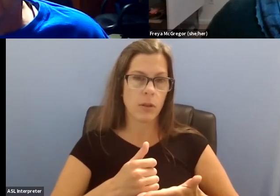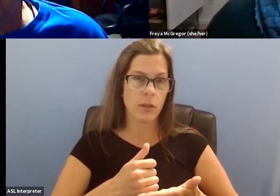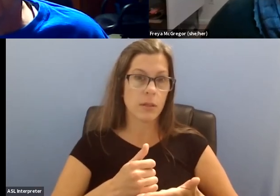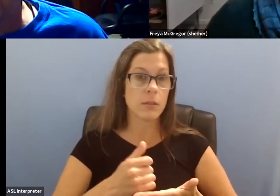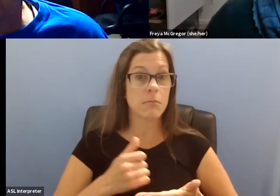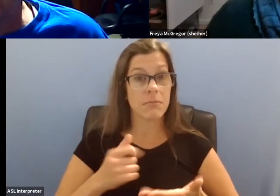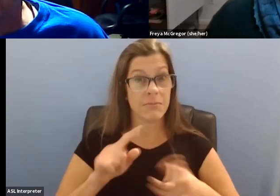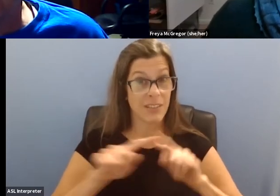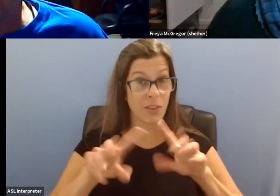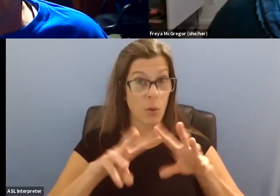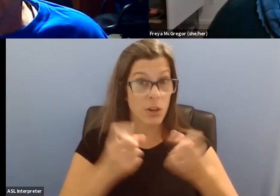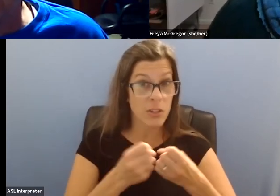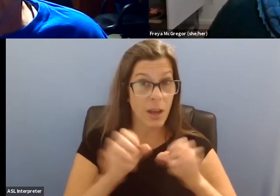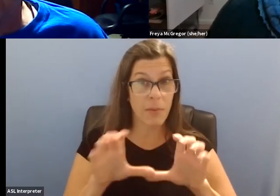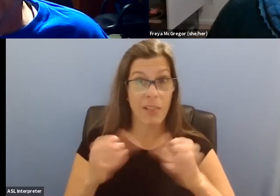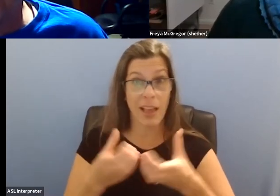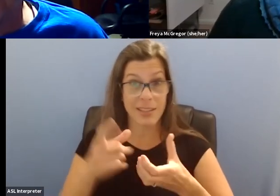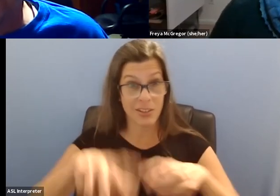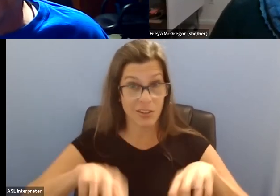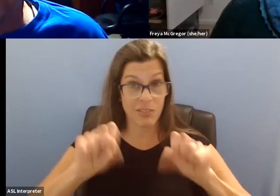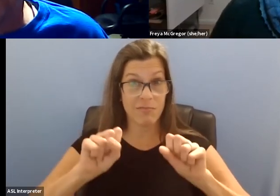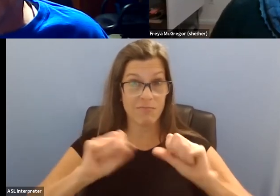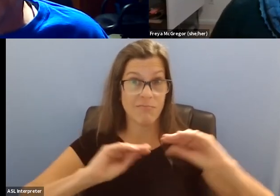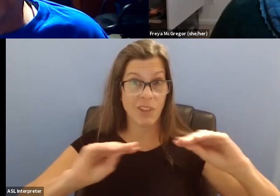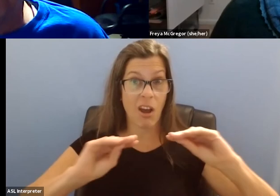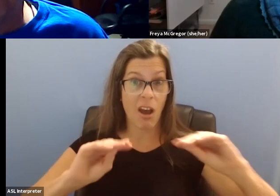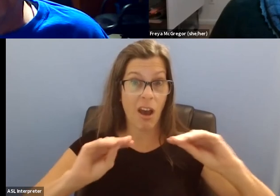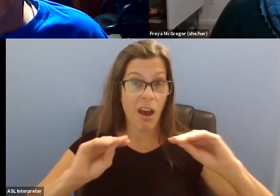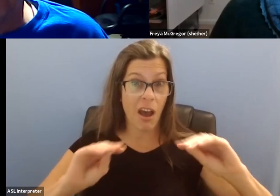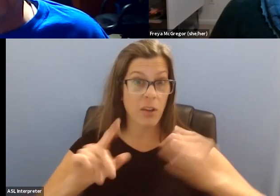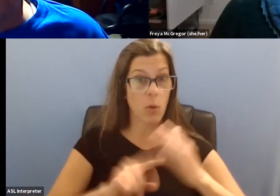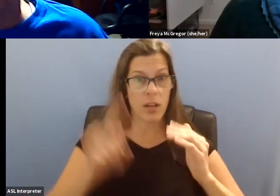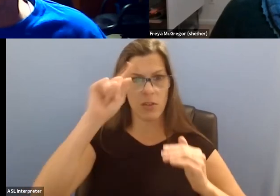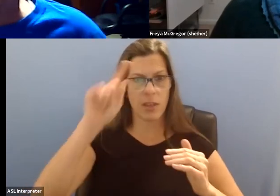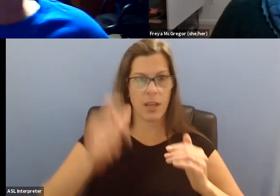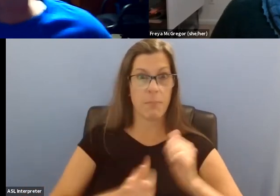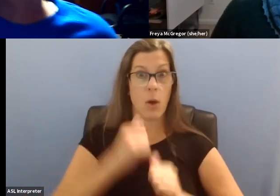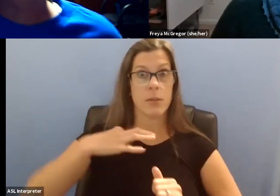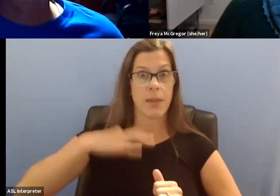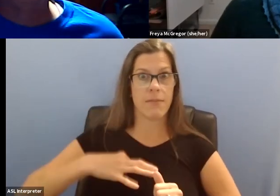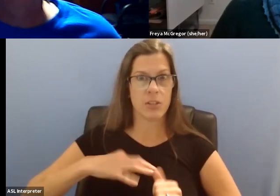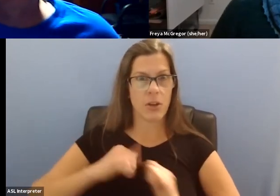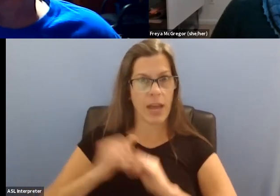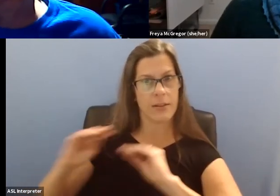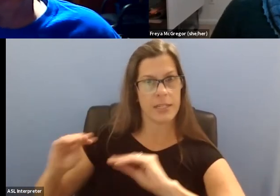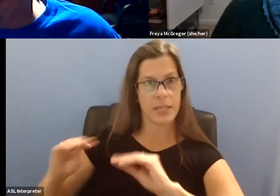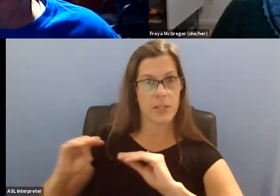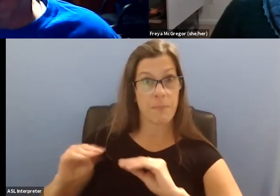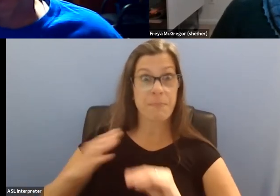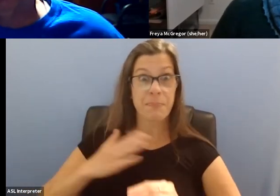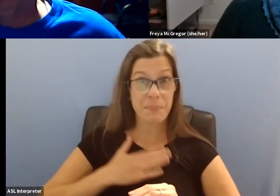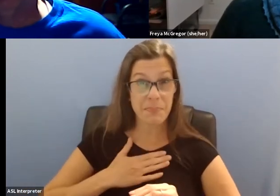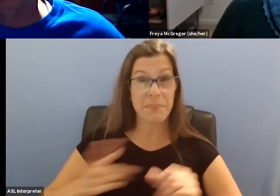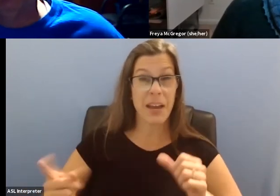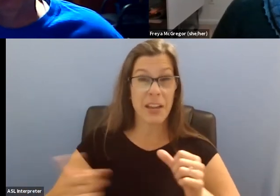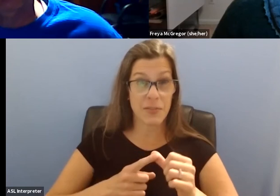different workshops and classes that you have held for folks who are blind or have low vision about birds? Well, I got my first cassette recorder specifically